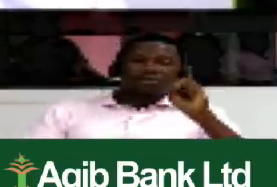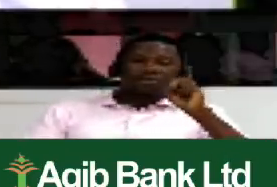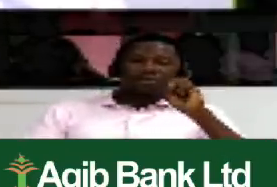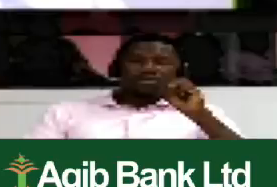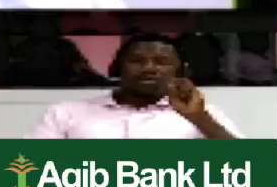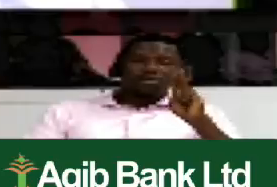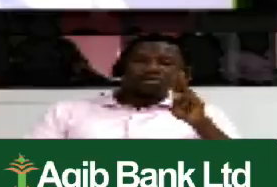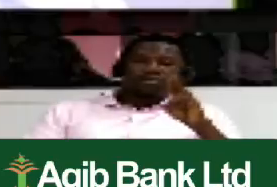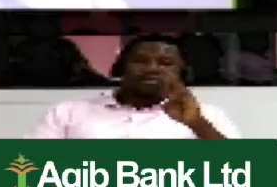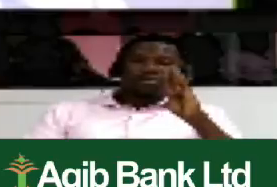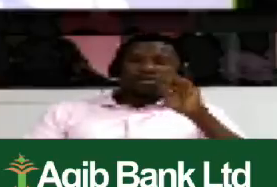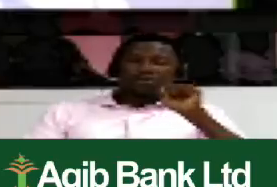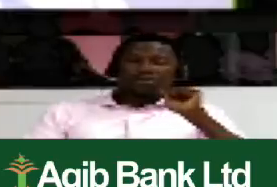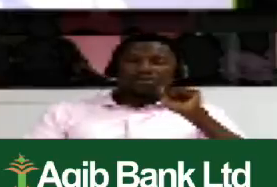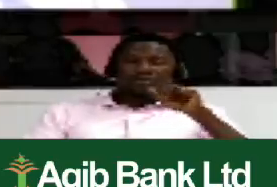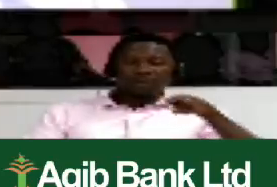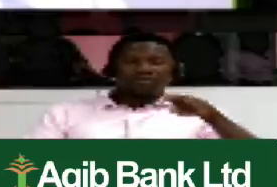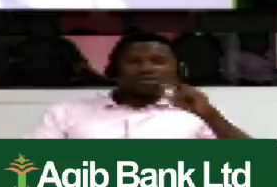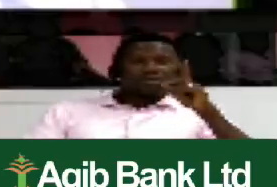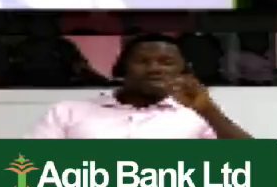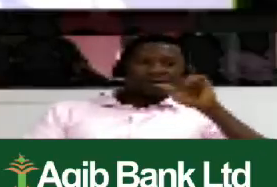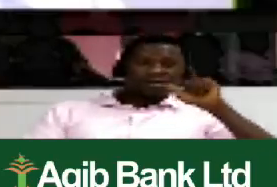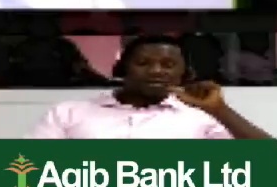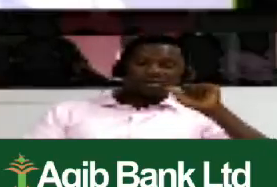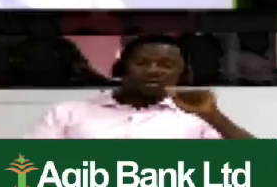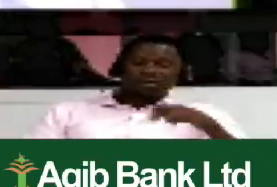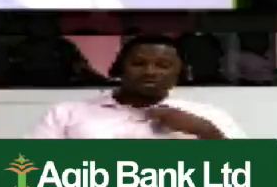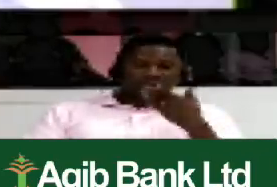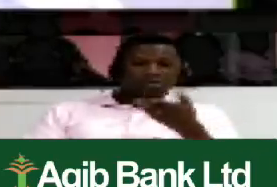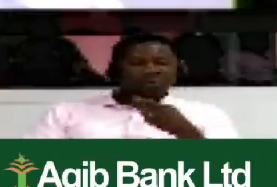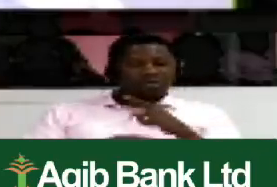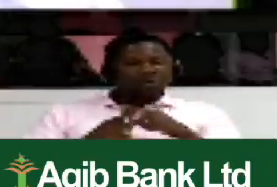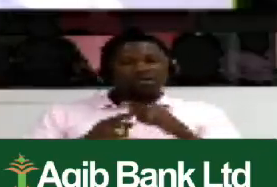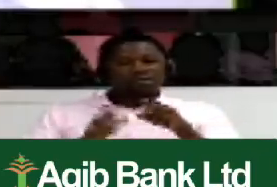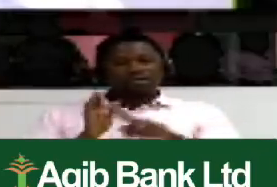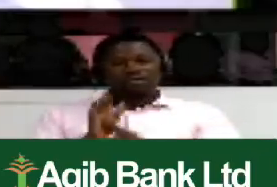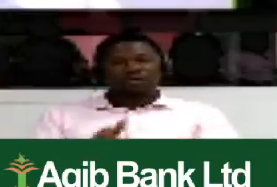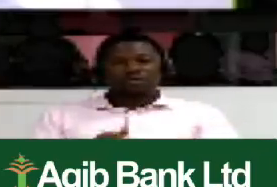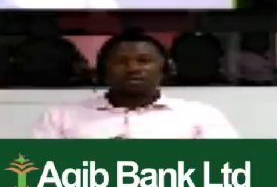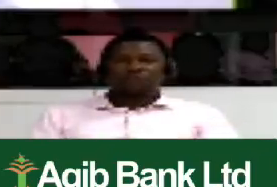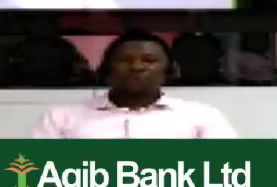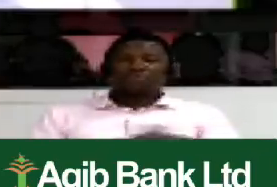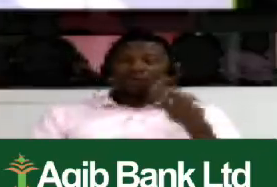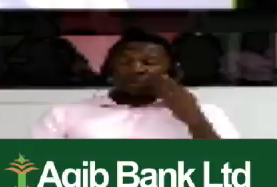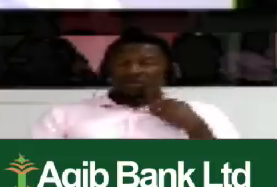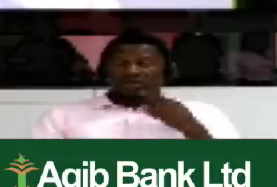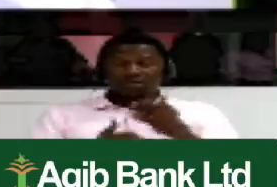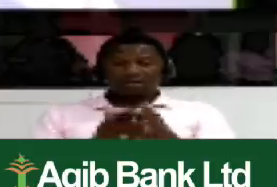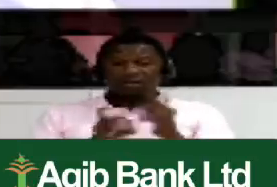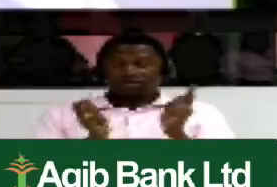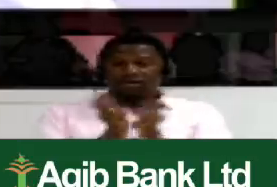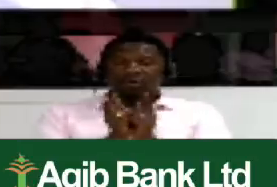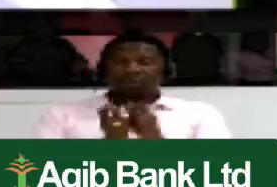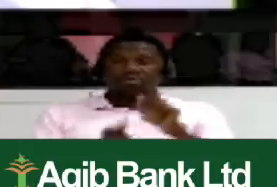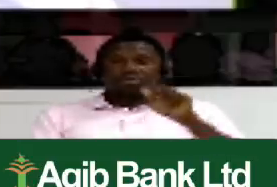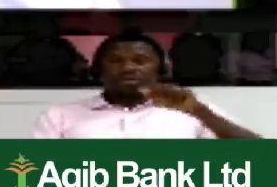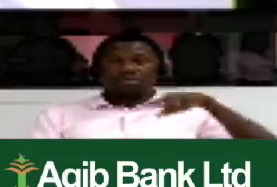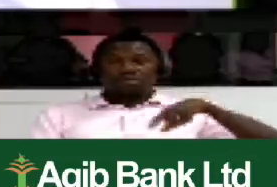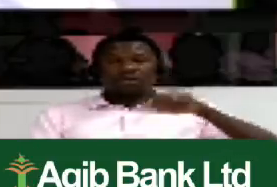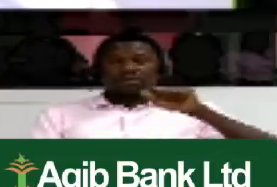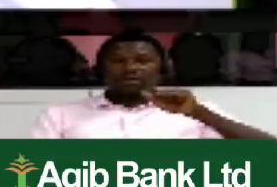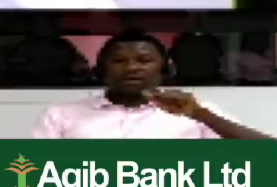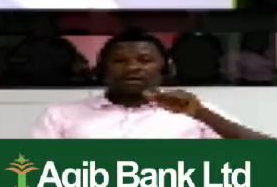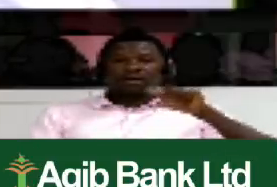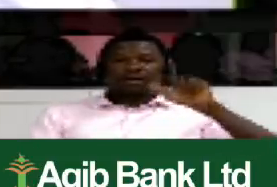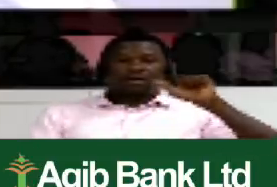going through, because that, in fact, that was what I went with when I found Alassane Palassan crying all throughout. I told him,